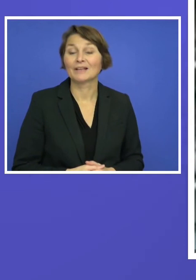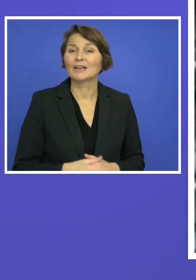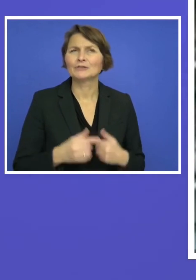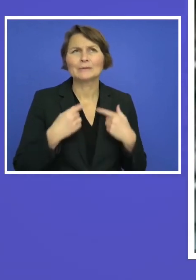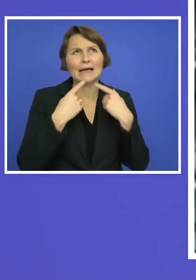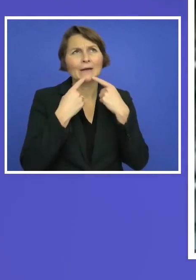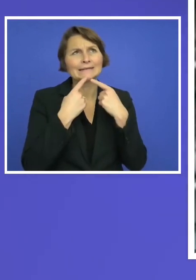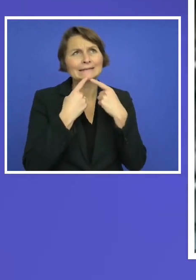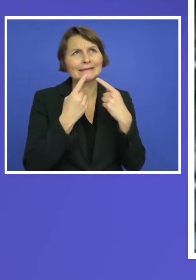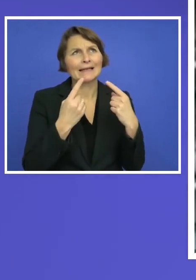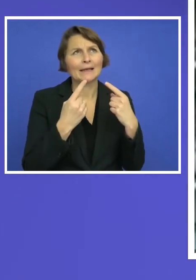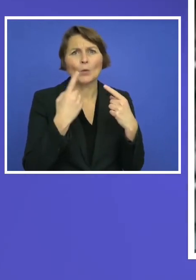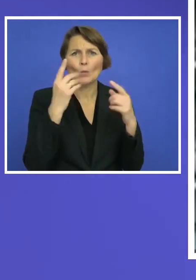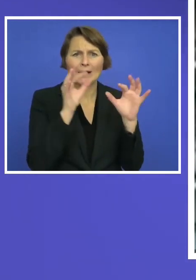think